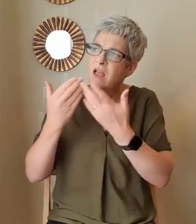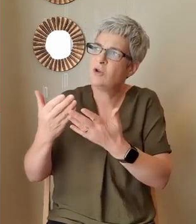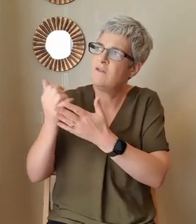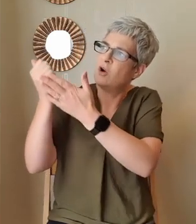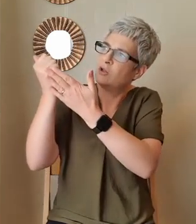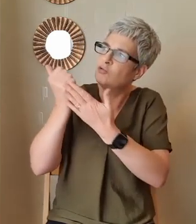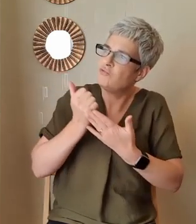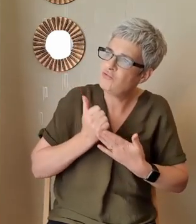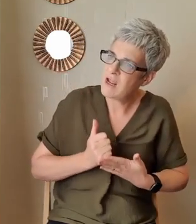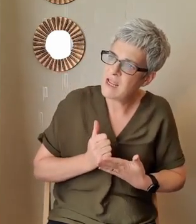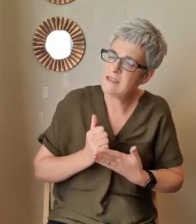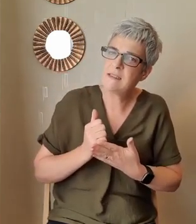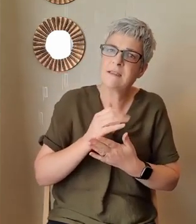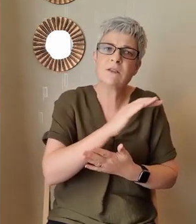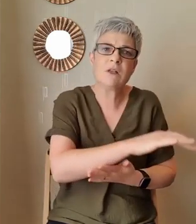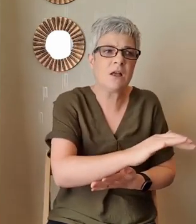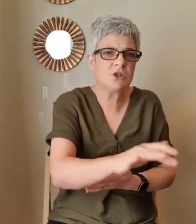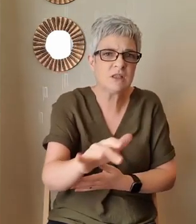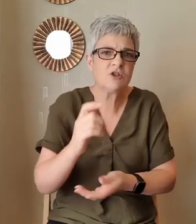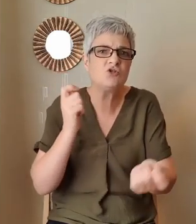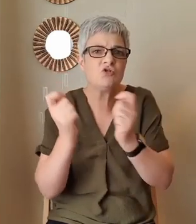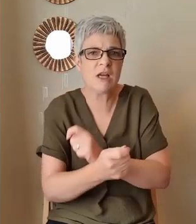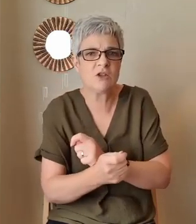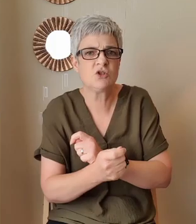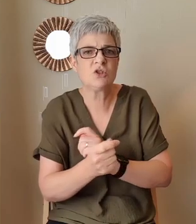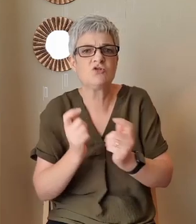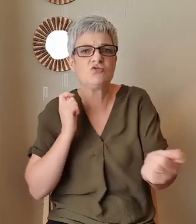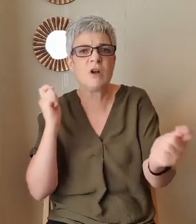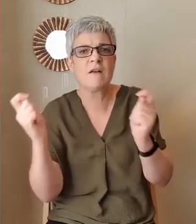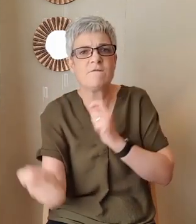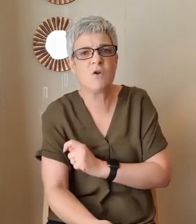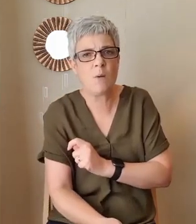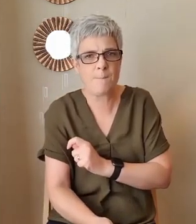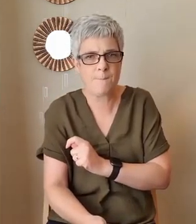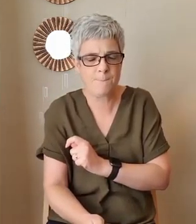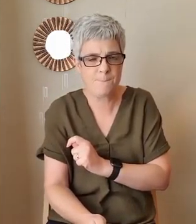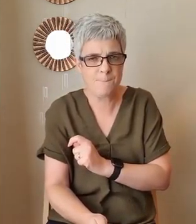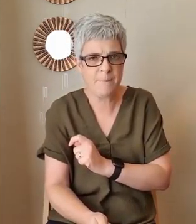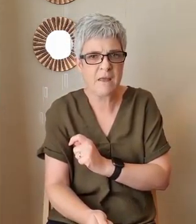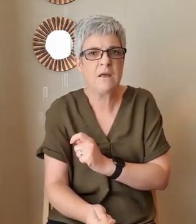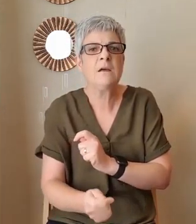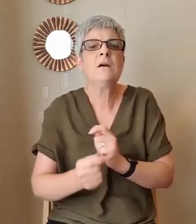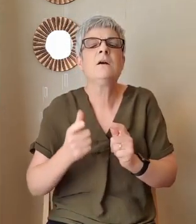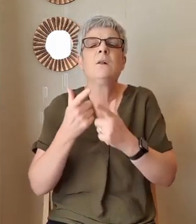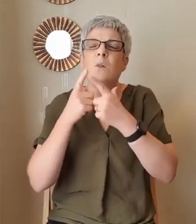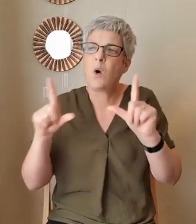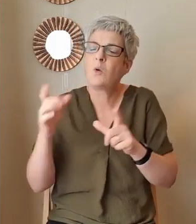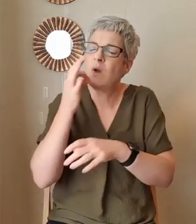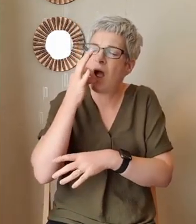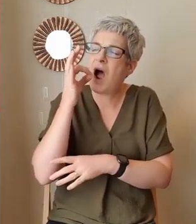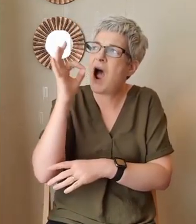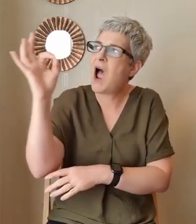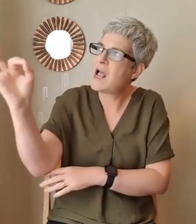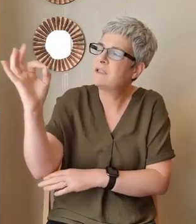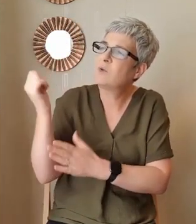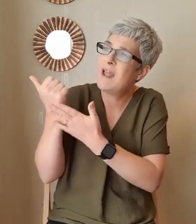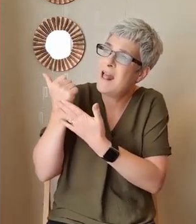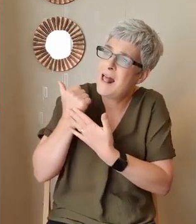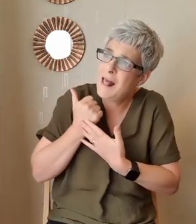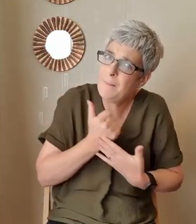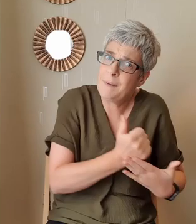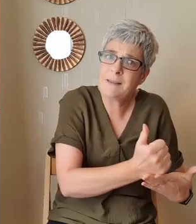of God that reaches out to us, that touches, that changes and transforms. And Lord, we ask that you help us not